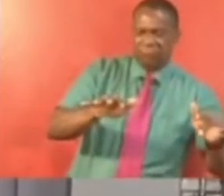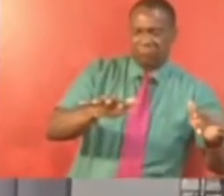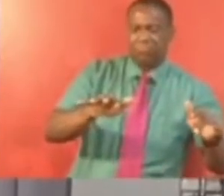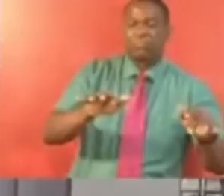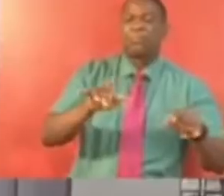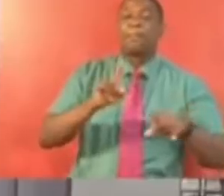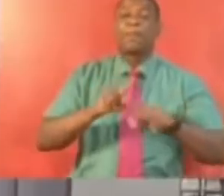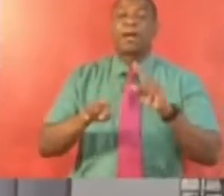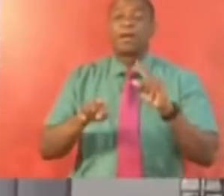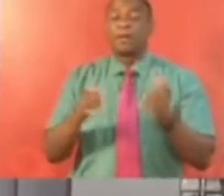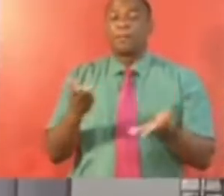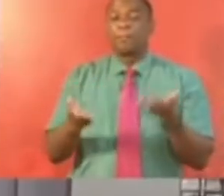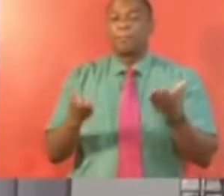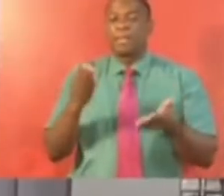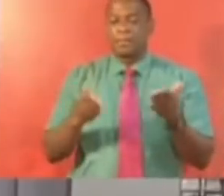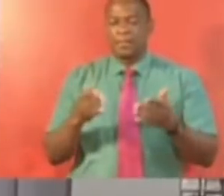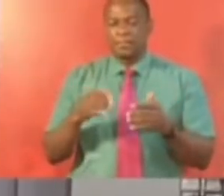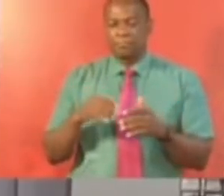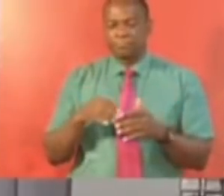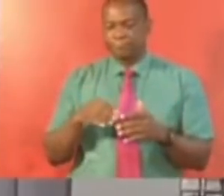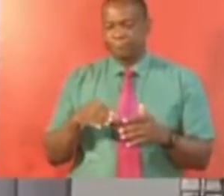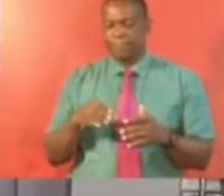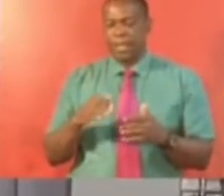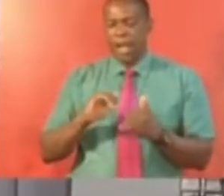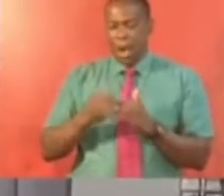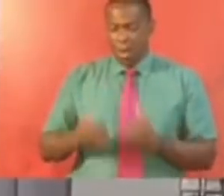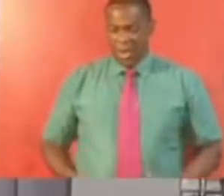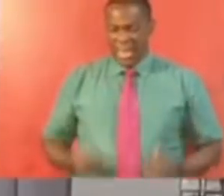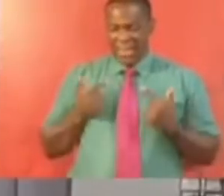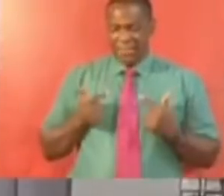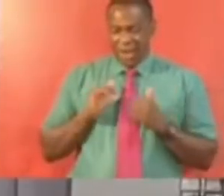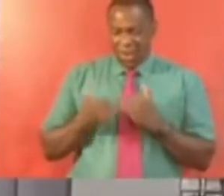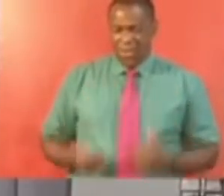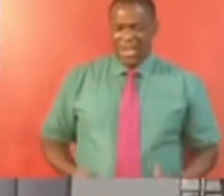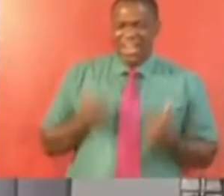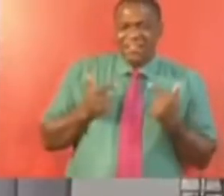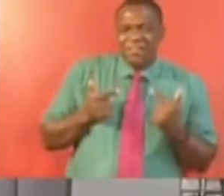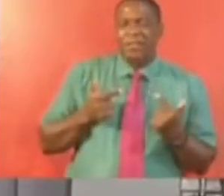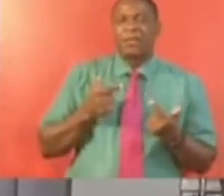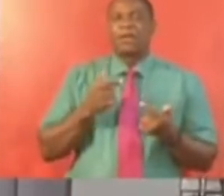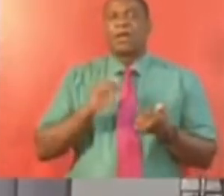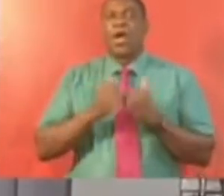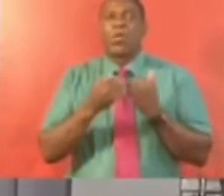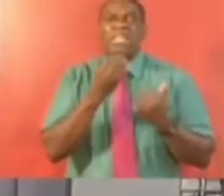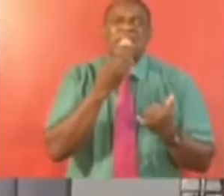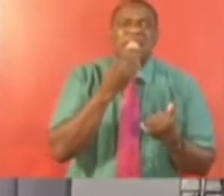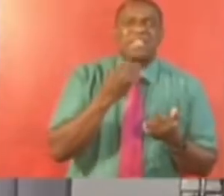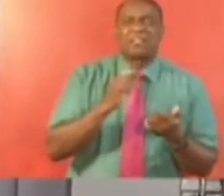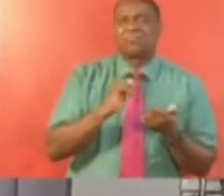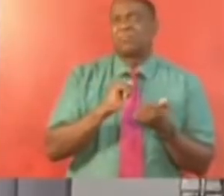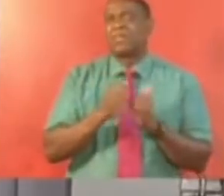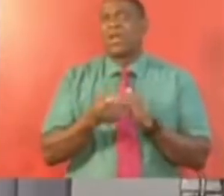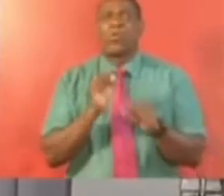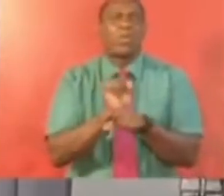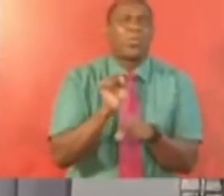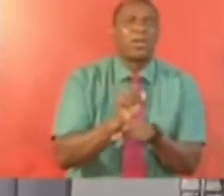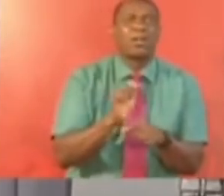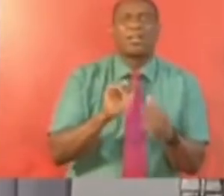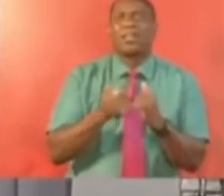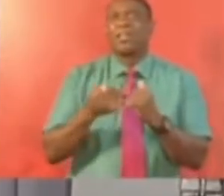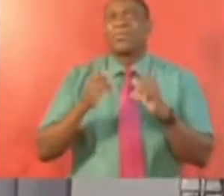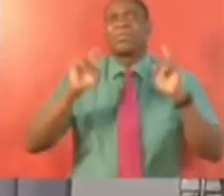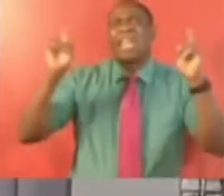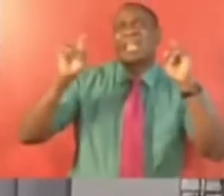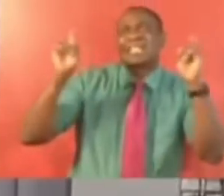sugar. Let's admit it. It's an addiction like anything else. And we have been